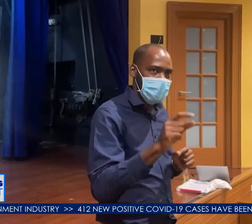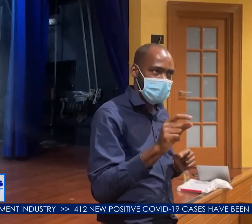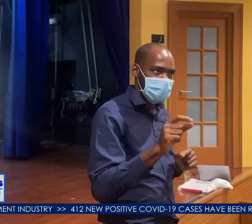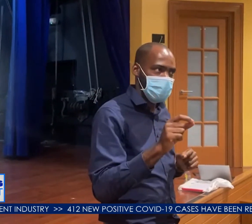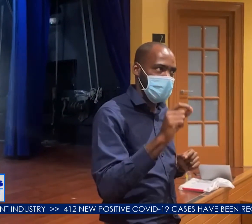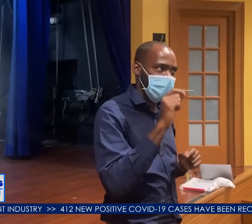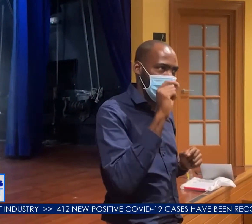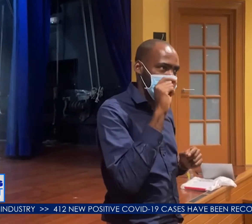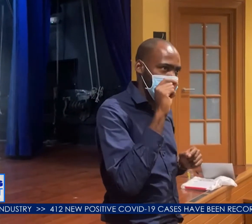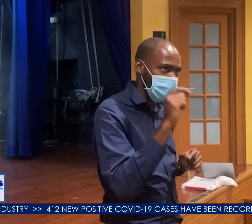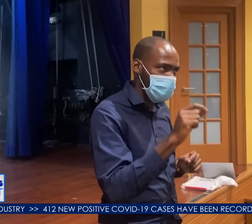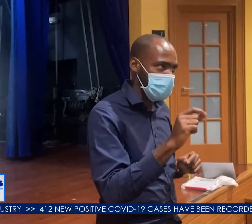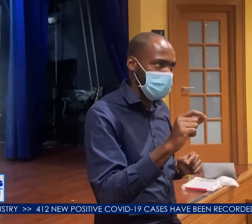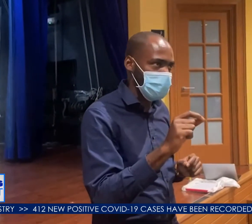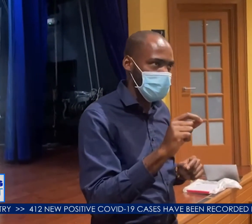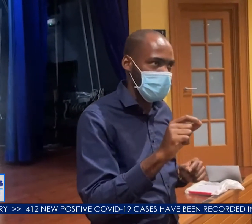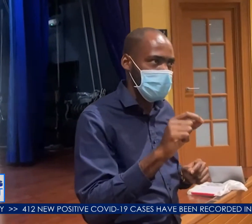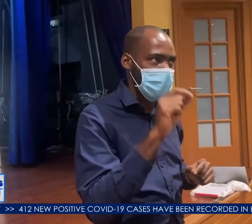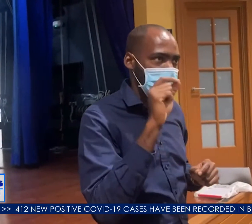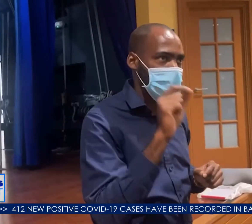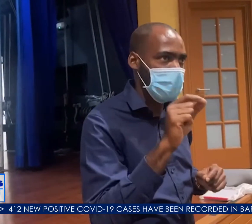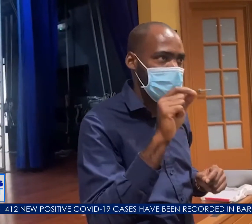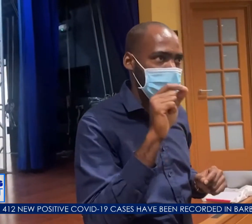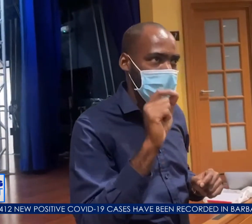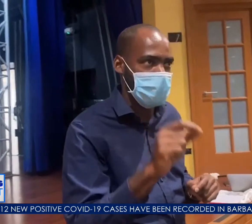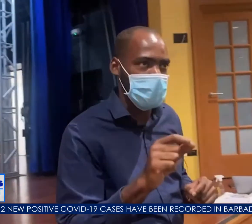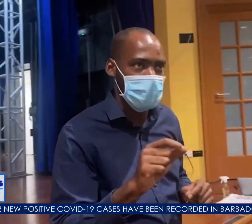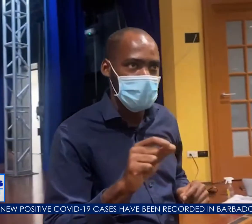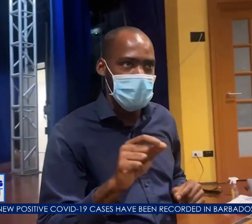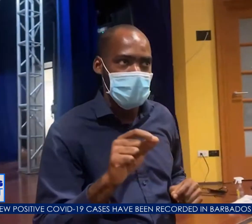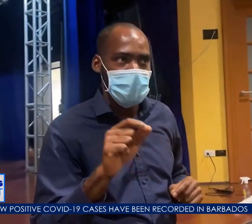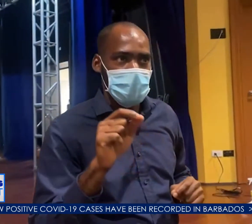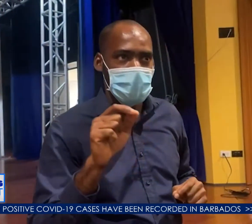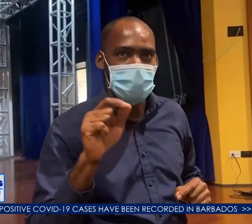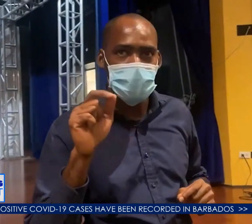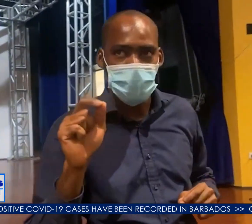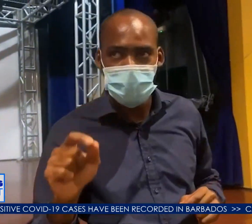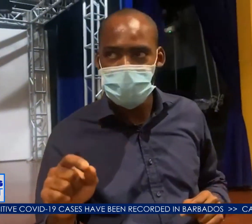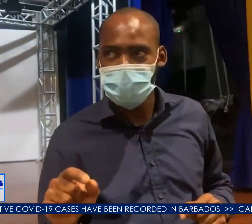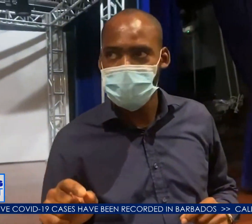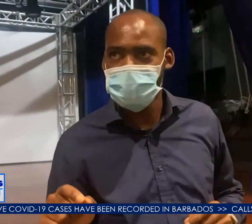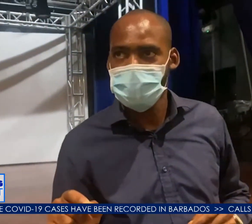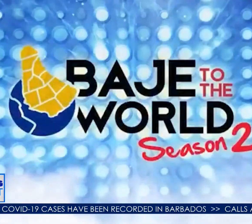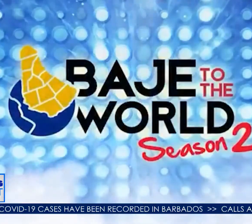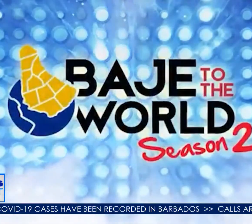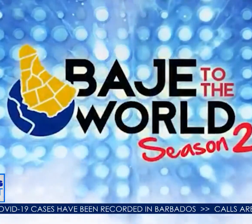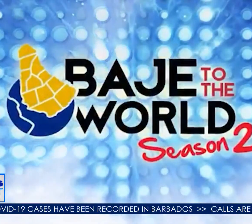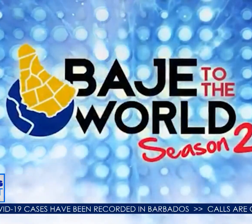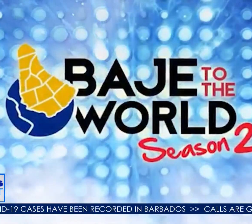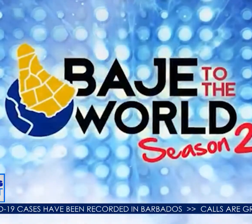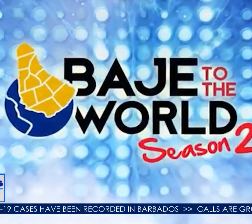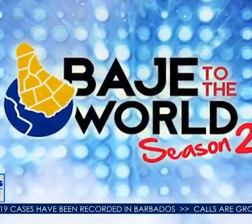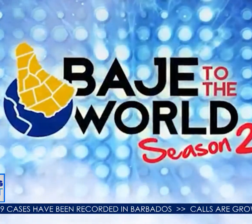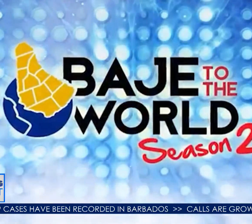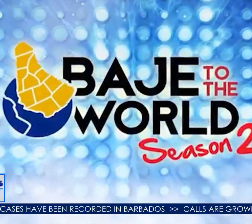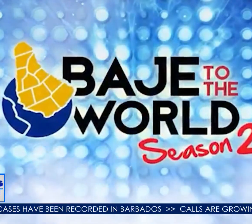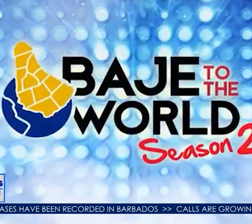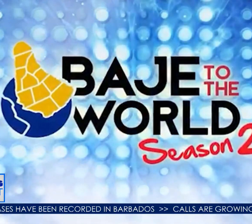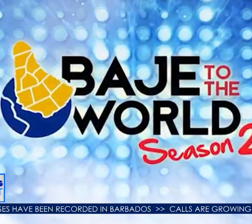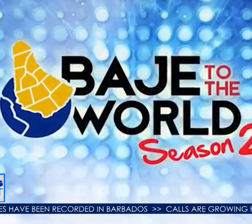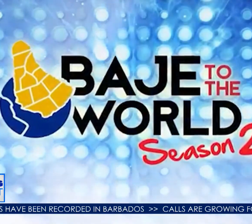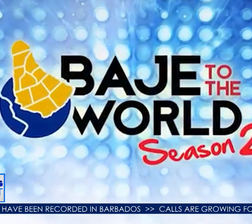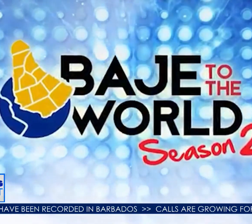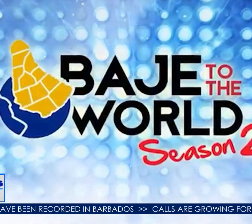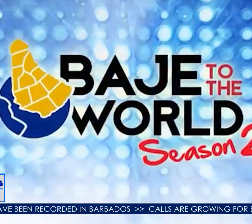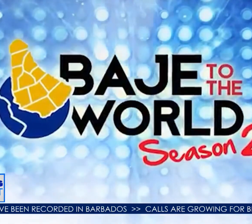that space, when you can choose your emotion, you have the power of choice. According to Training and